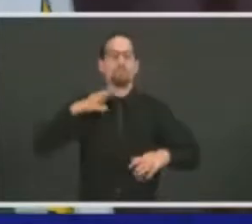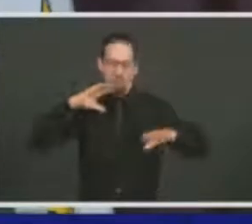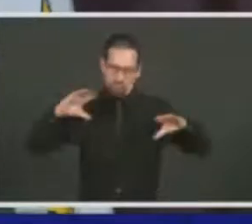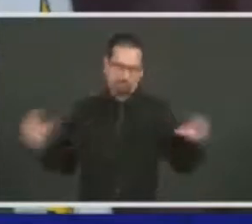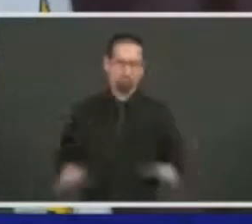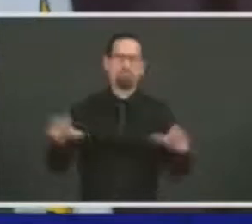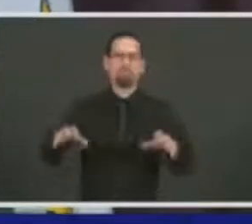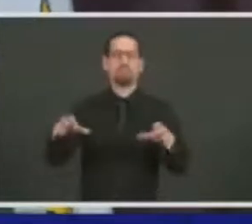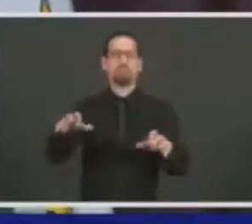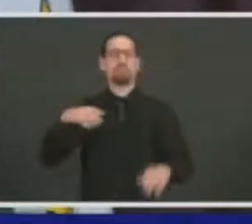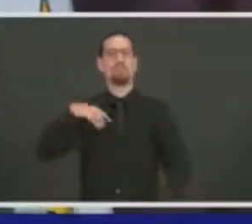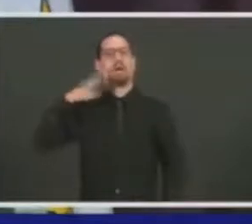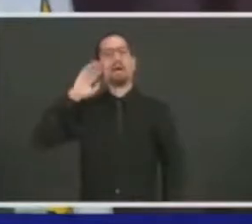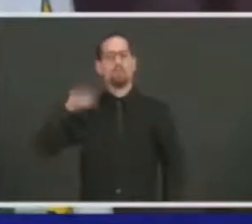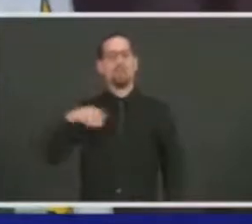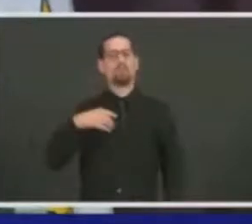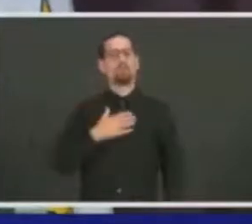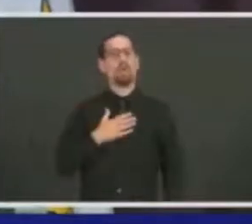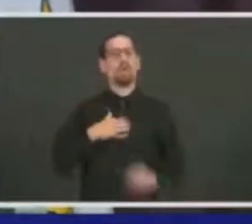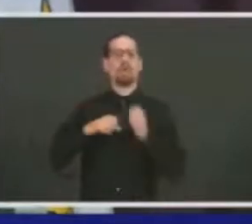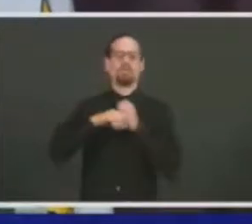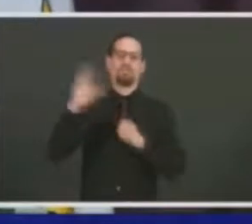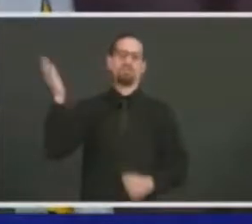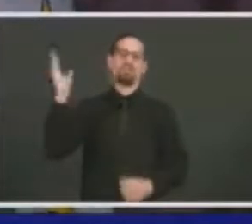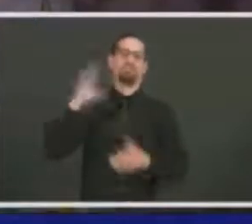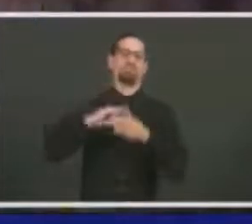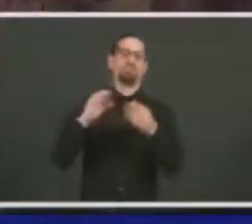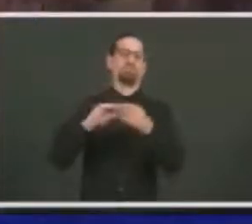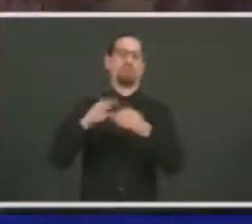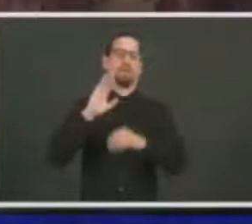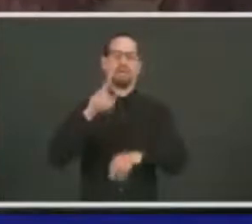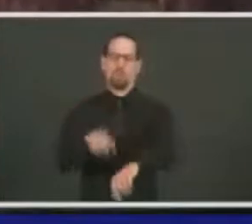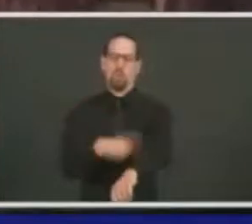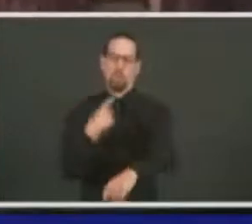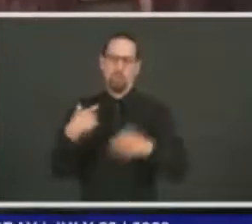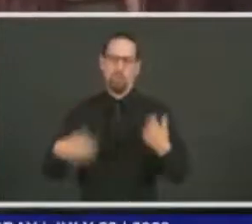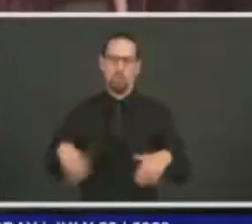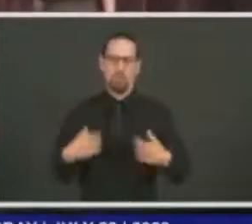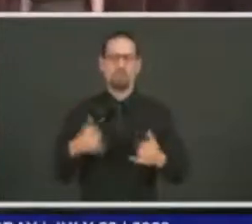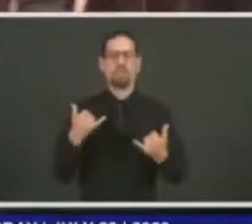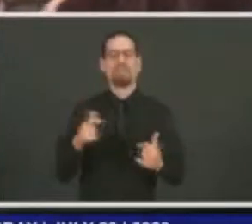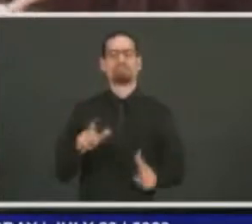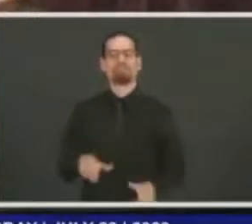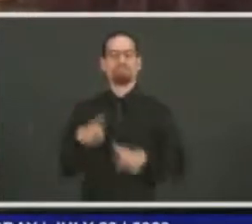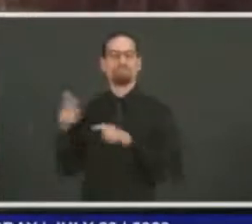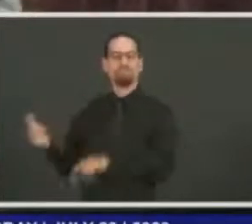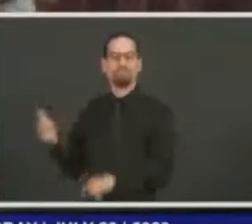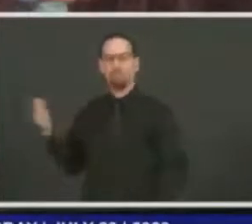was long. There's a lot going on. I want to now turn it over to our commissioner.